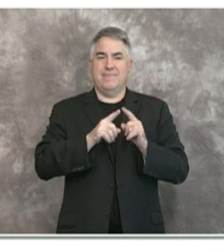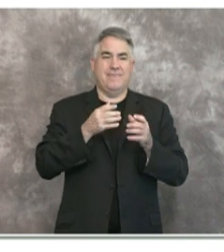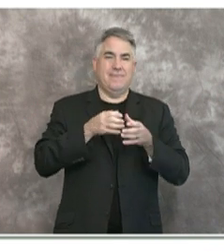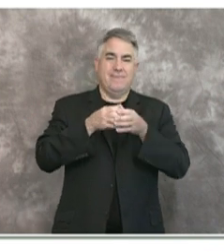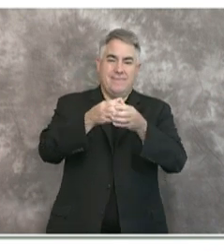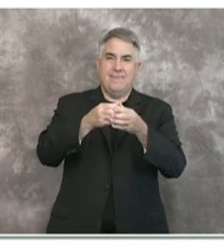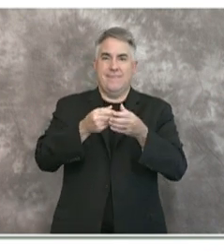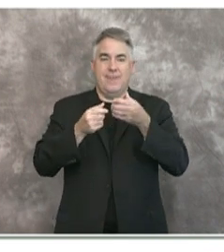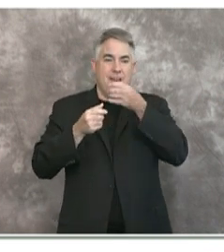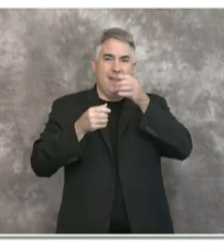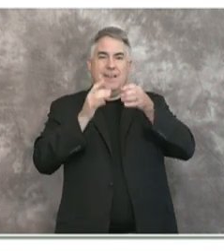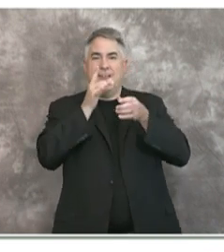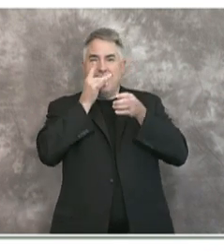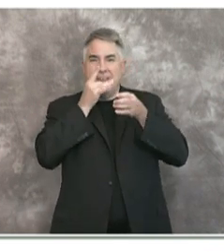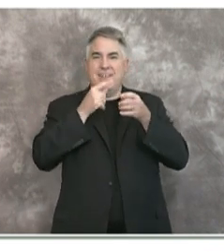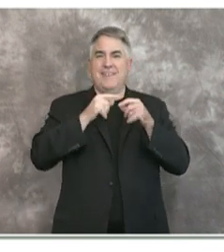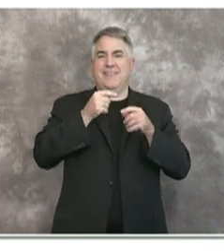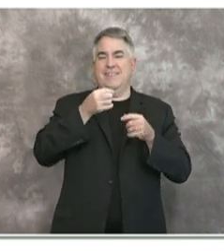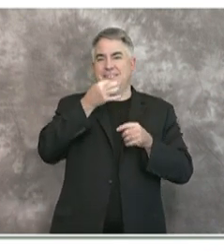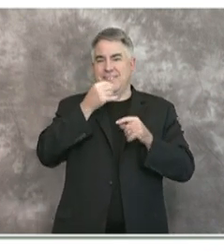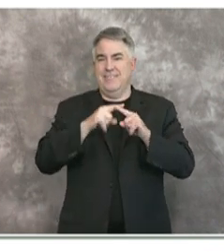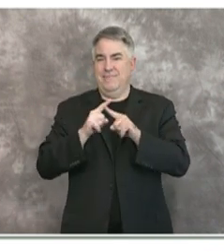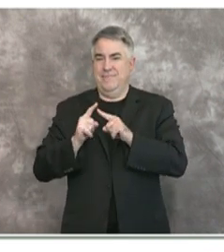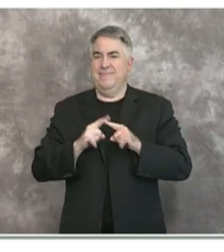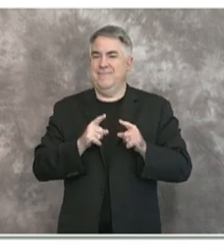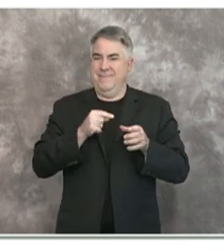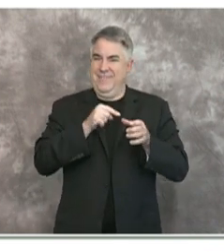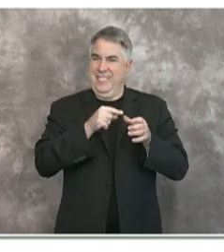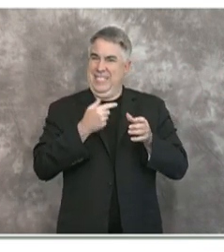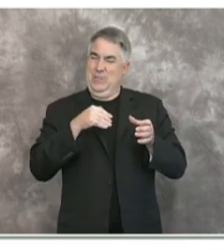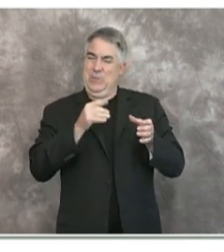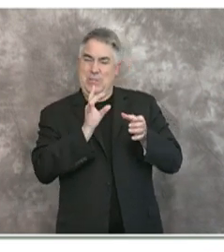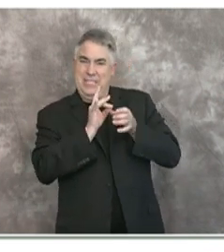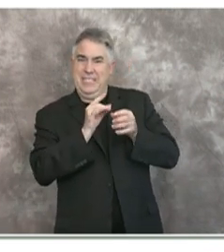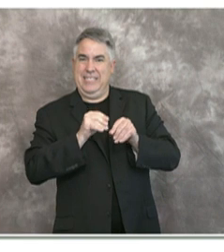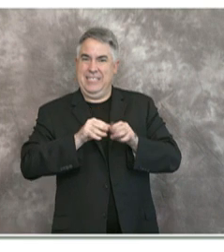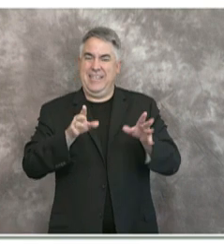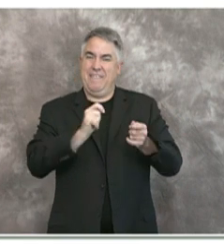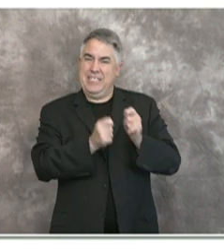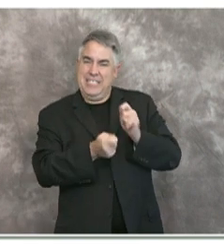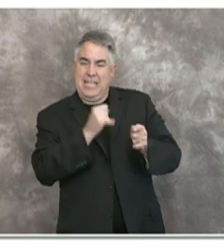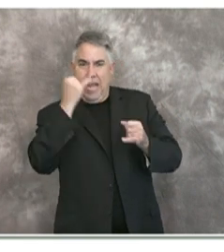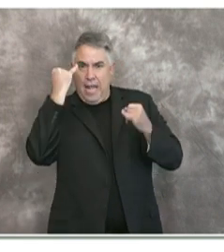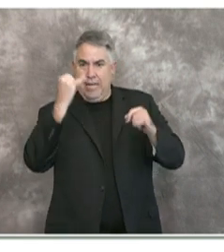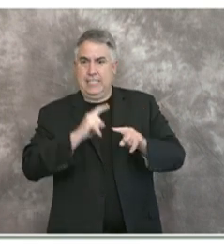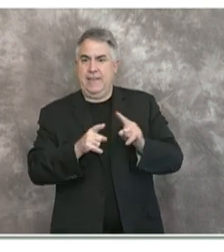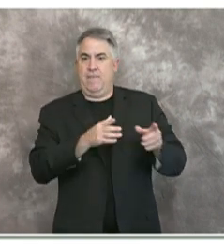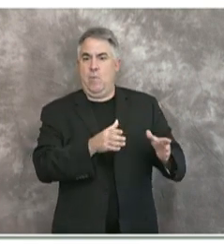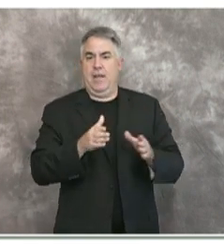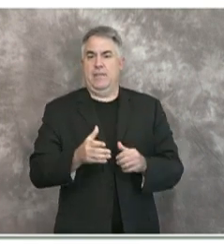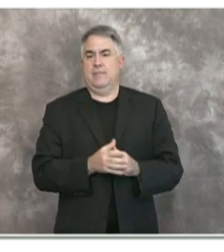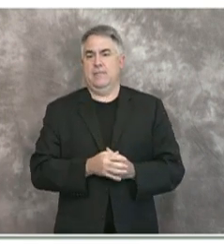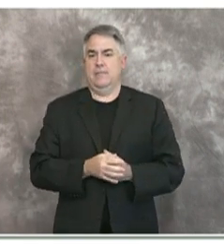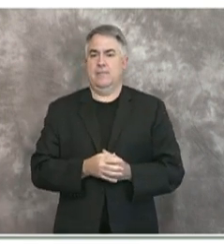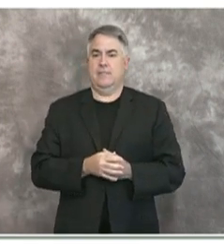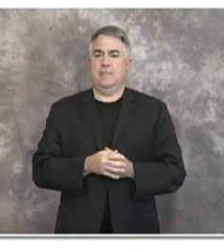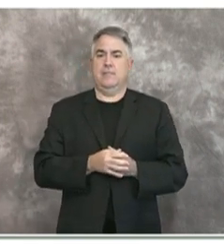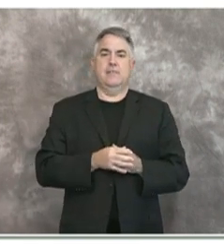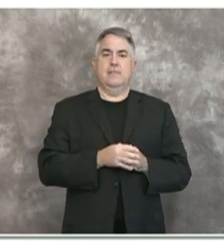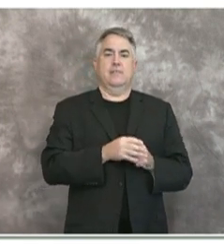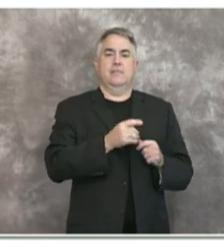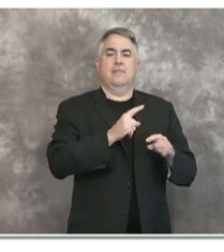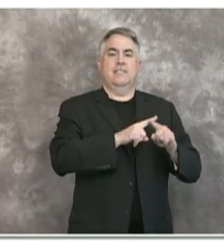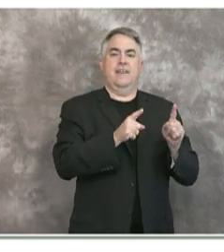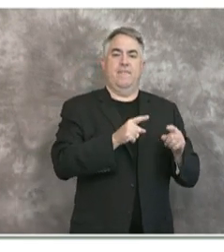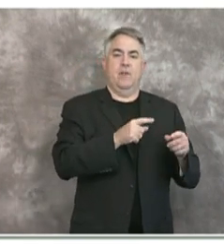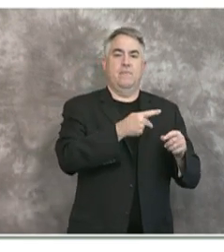the use of common cups and offering prepackaged communion instead of placing it on the tongue. All of these